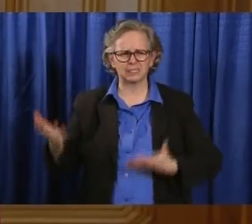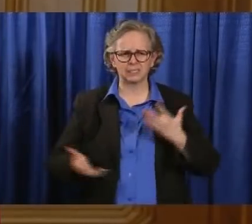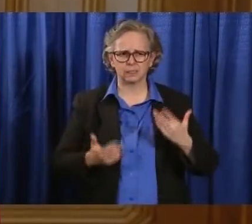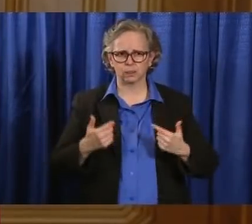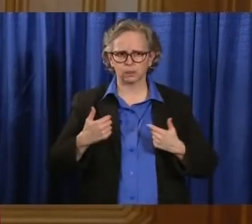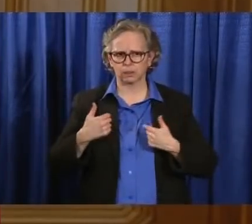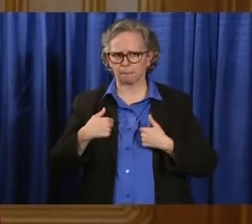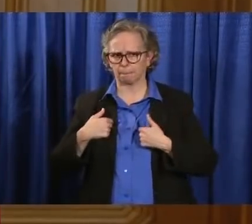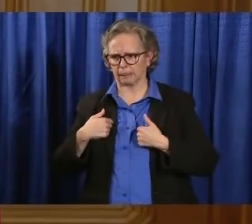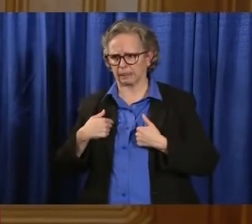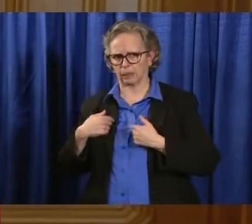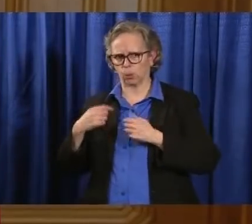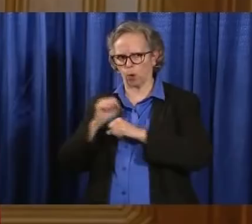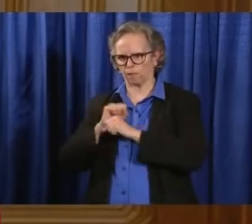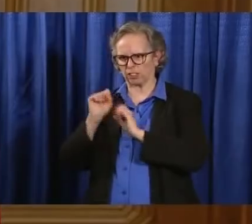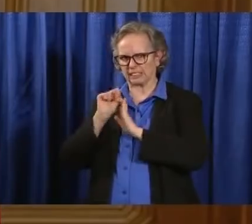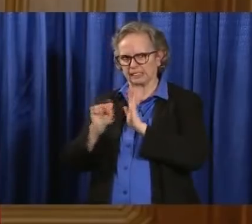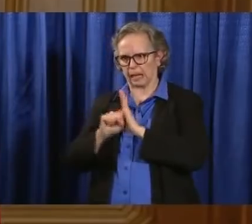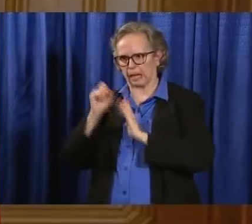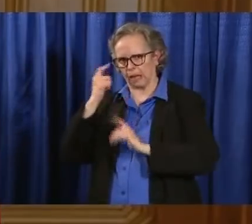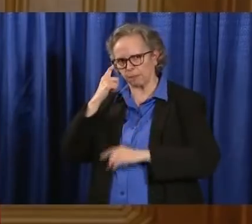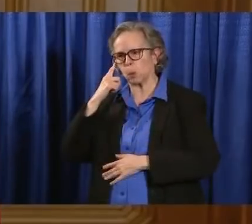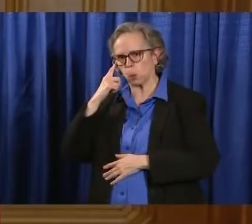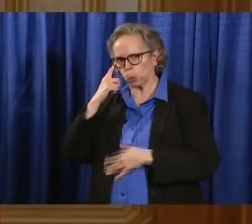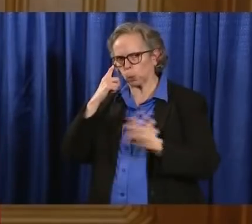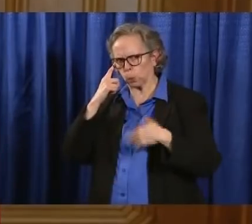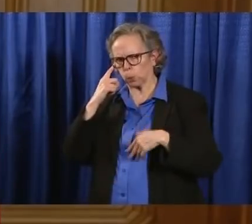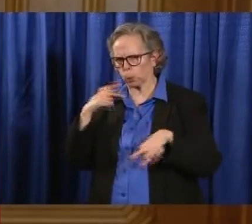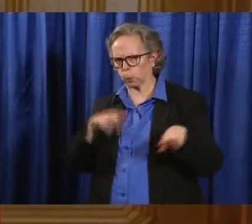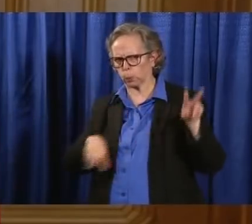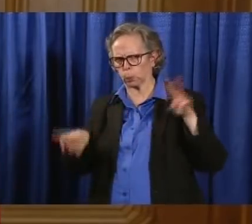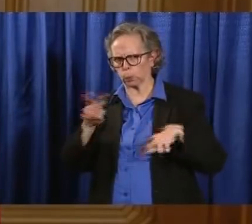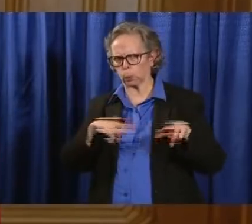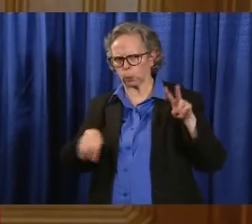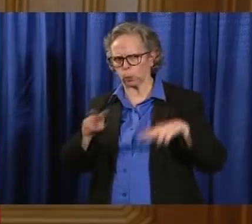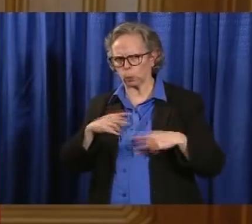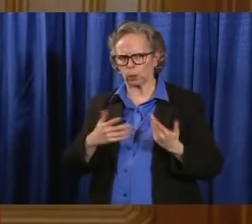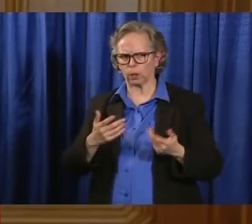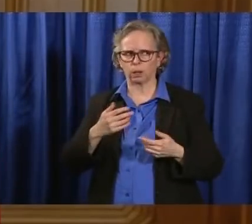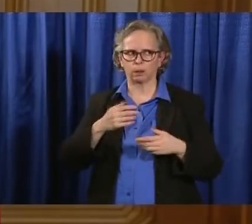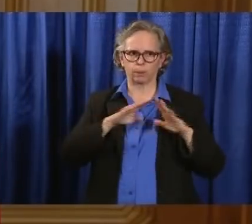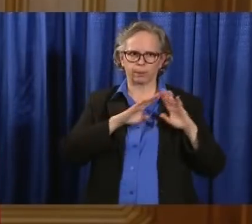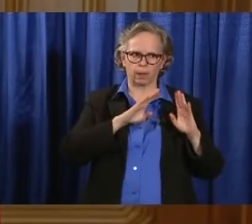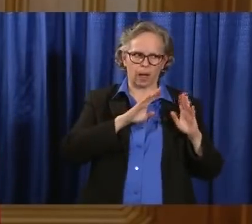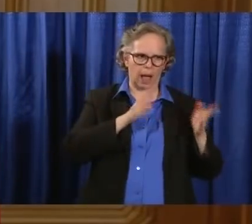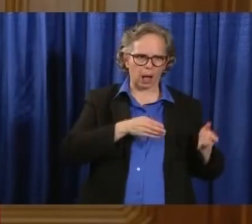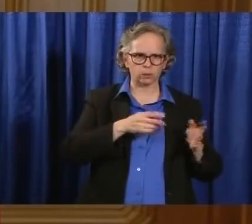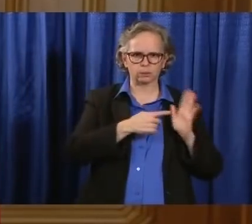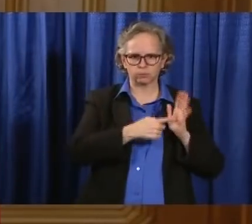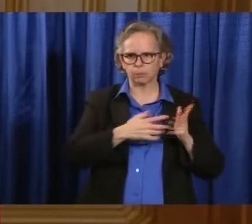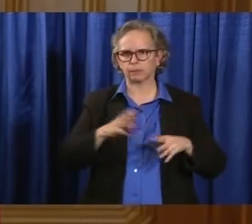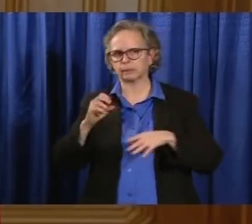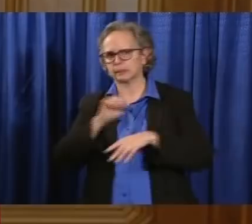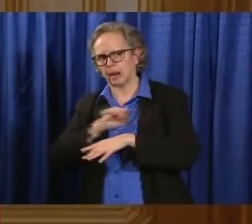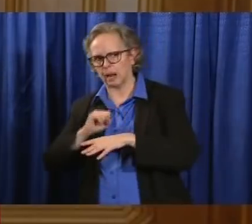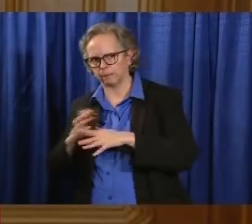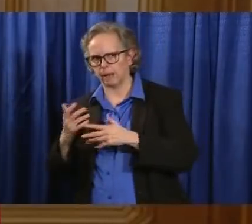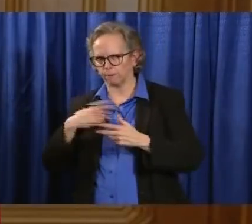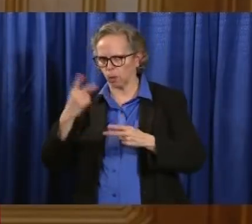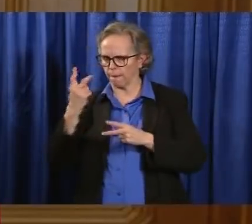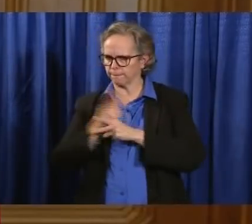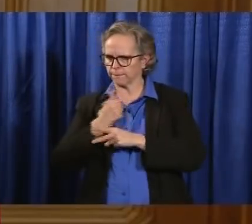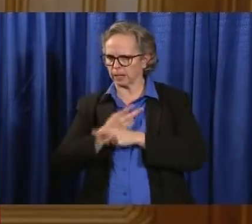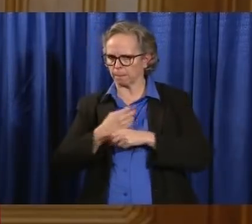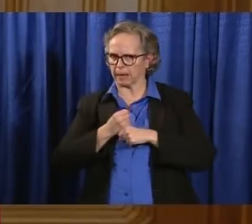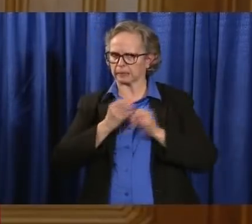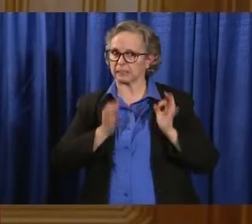government, the Speaker, the Senate President, the minority leaders of the House, the Senate, are going to have to make some very, very tough decisions